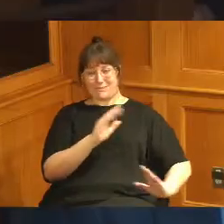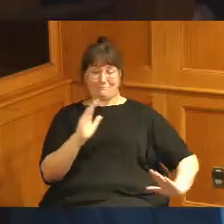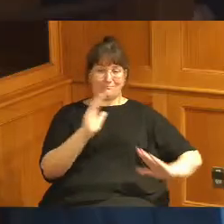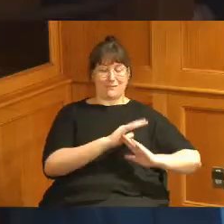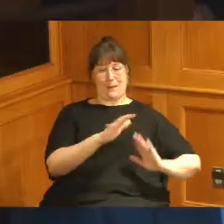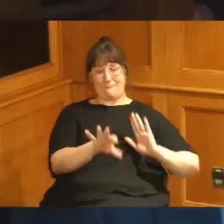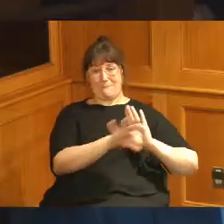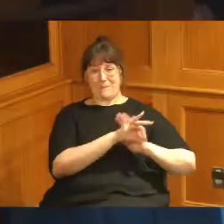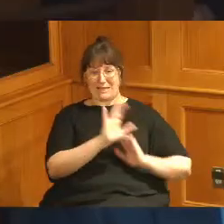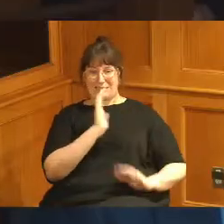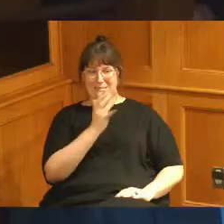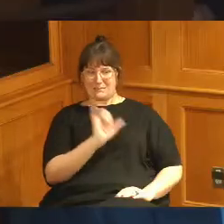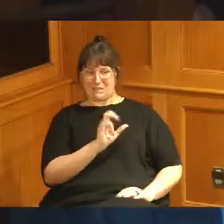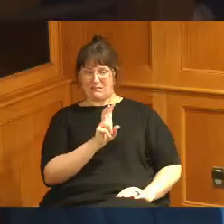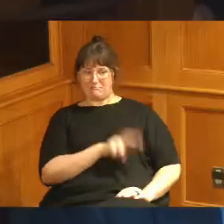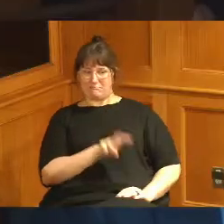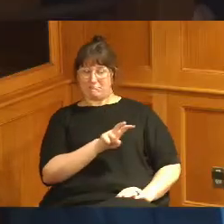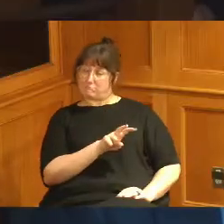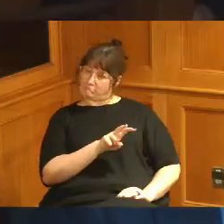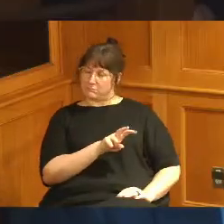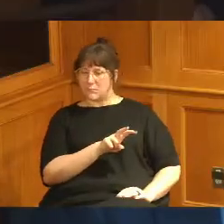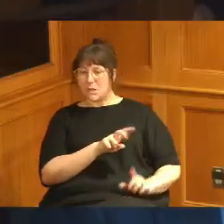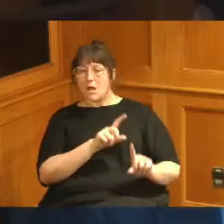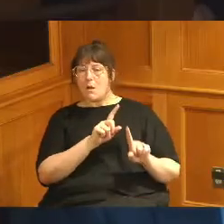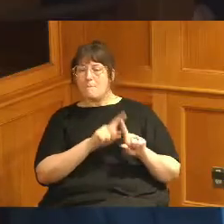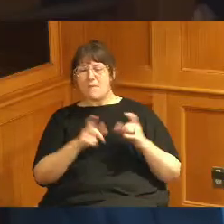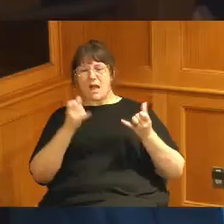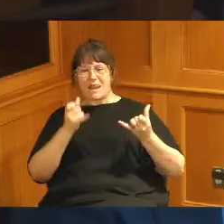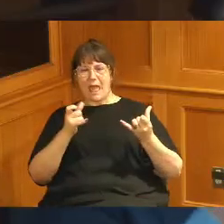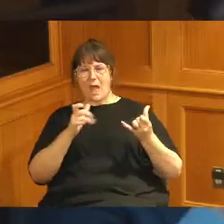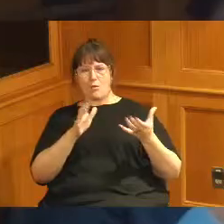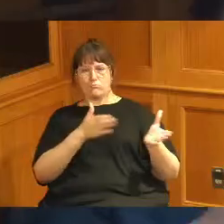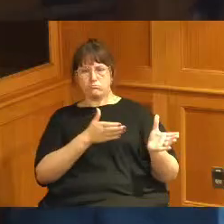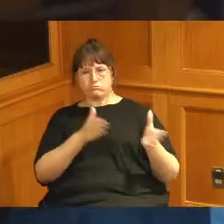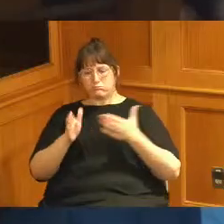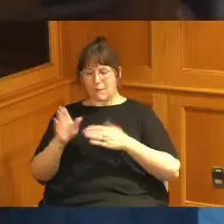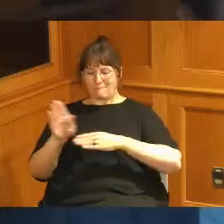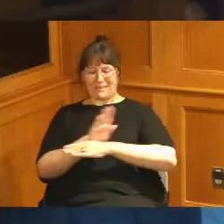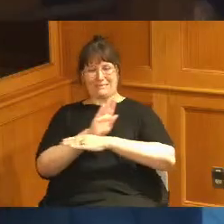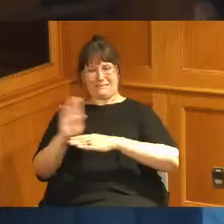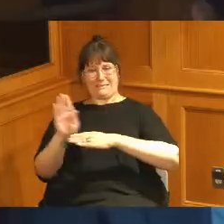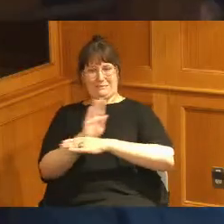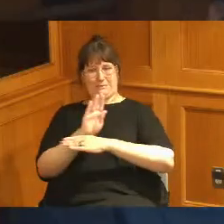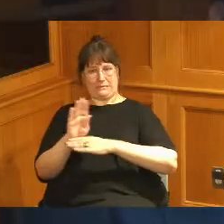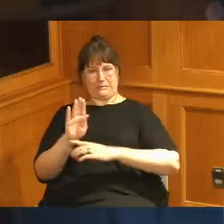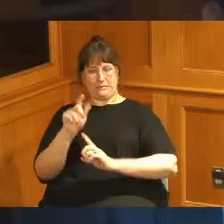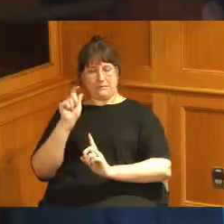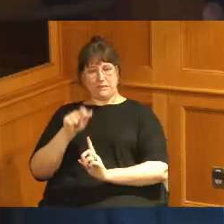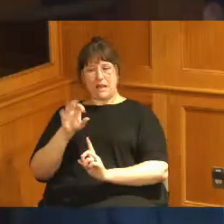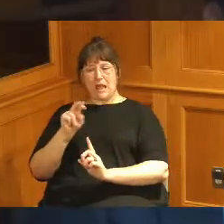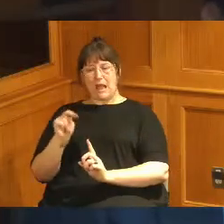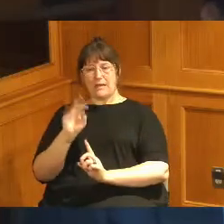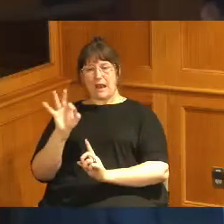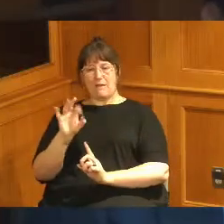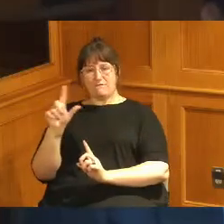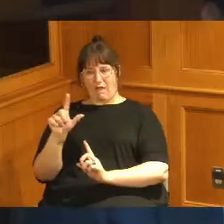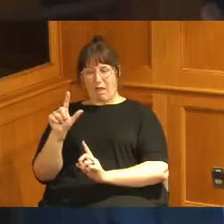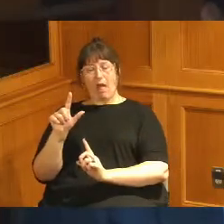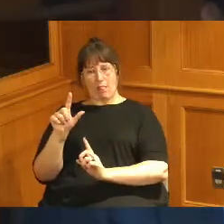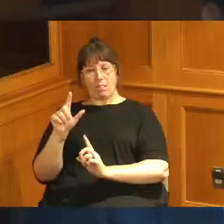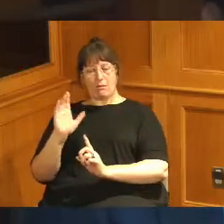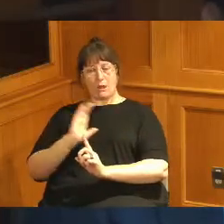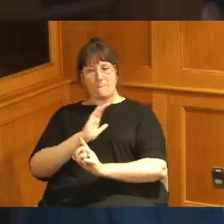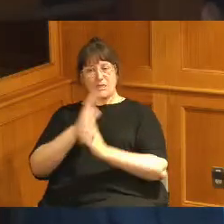seem like it's working out. So now we down to the business side, and the NFL commissioner, he's all about the